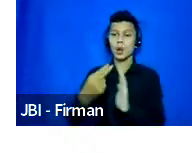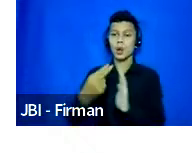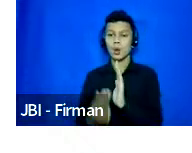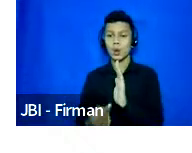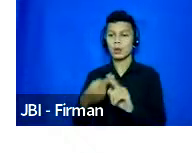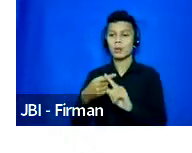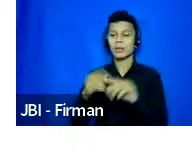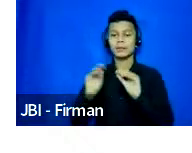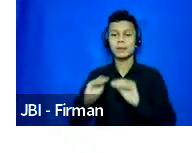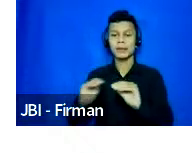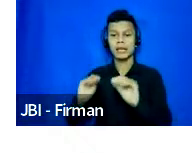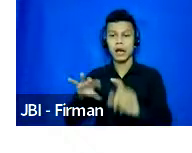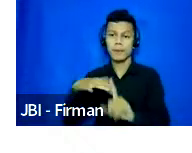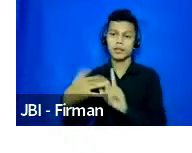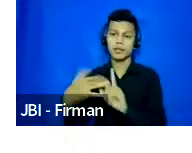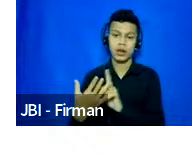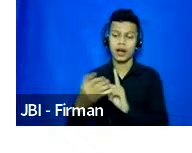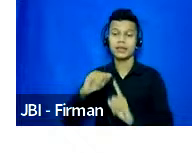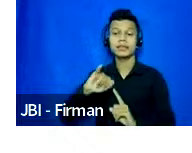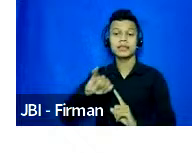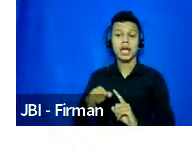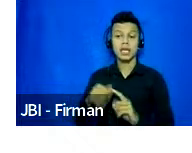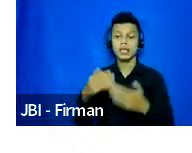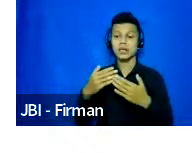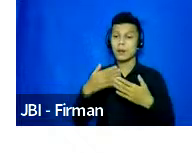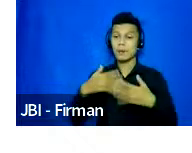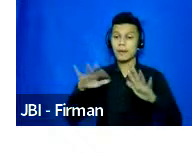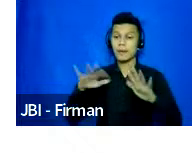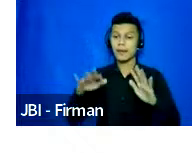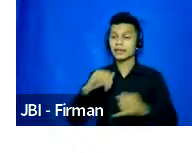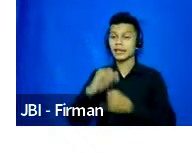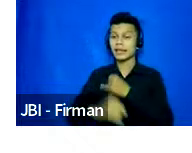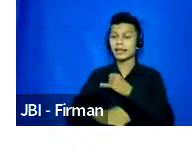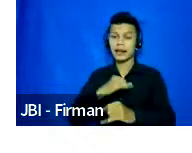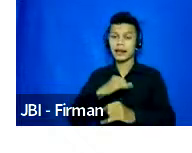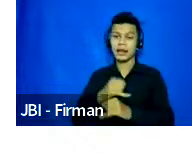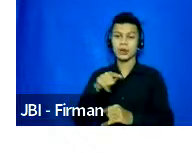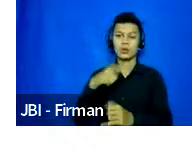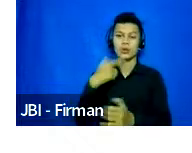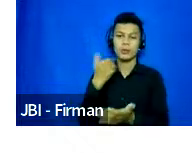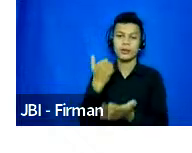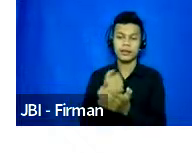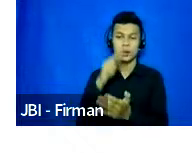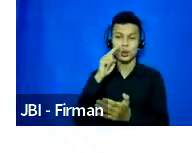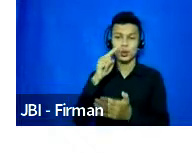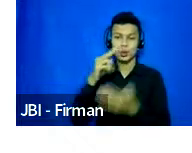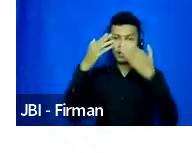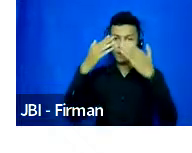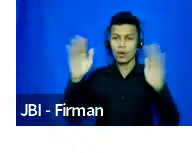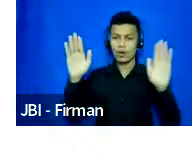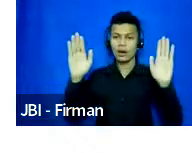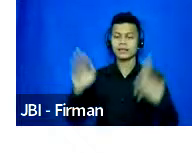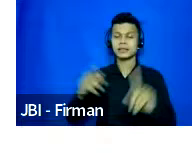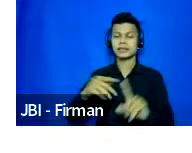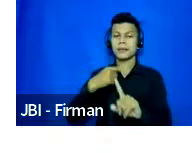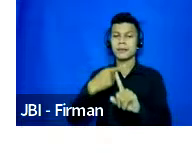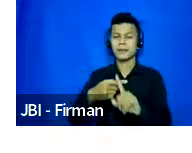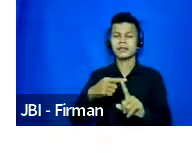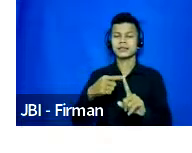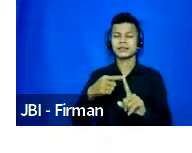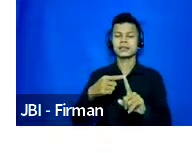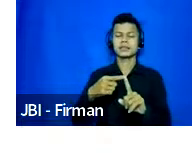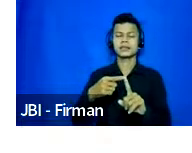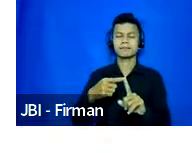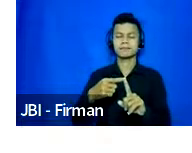expanding internet freedom is also a vital form of democracy, rights, and governance assistance. In lieu with this,